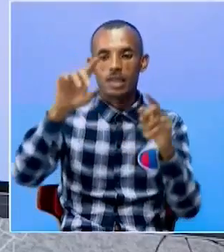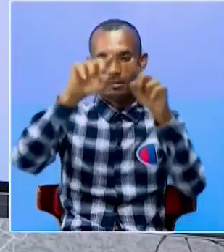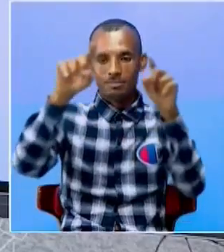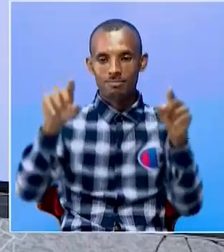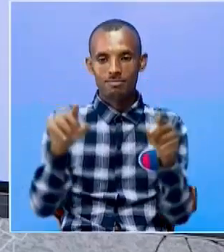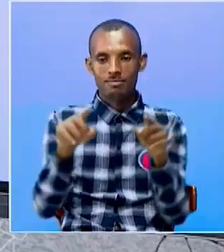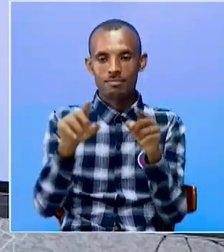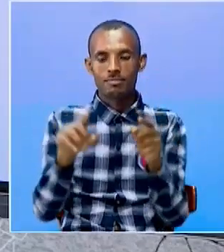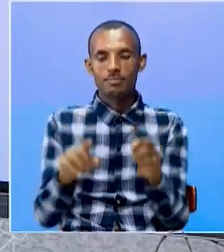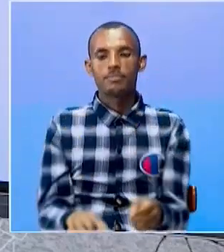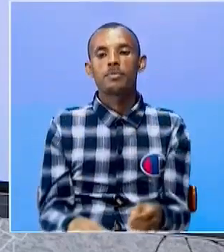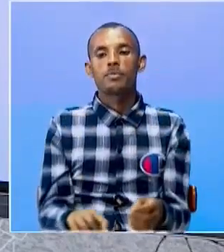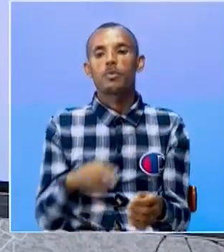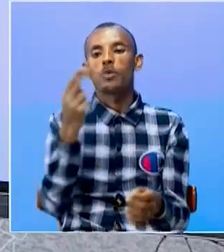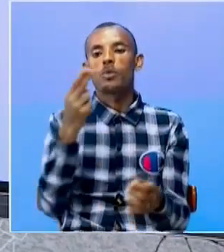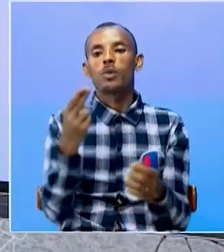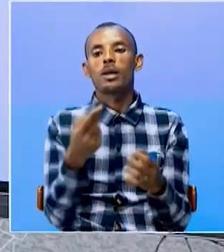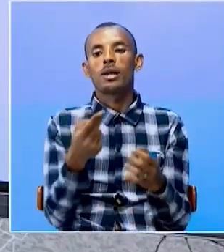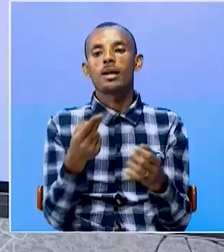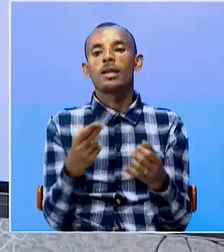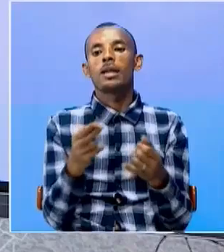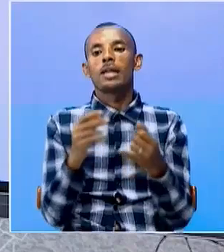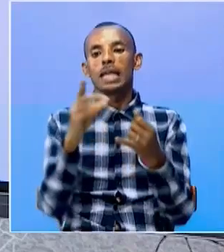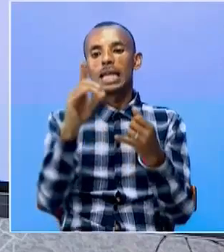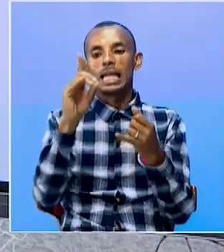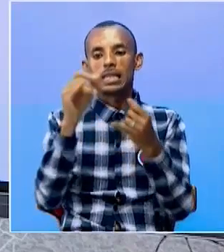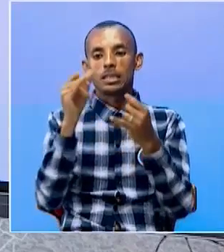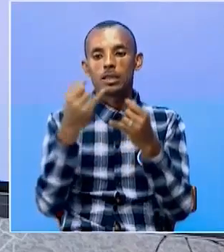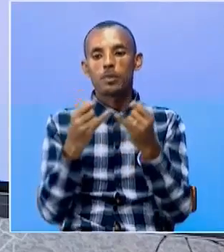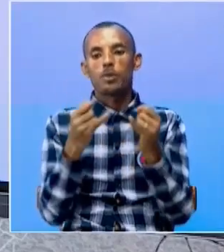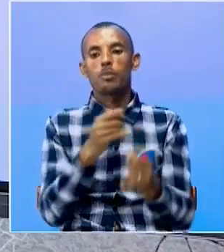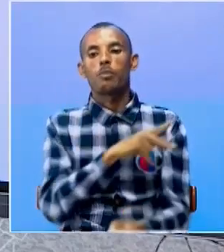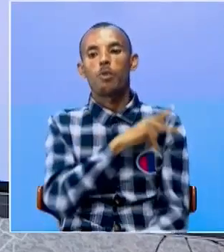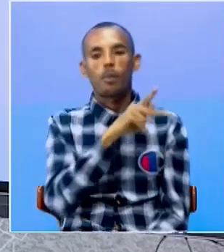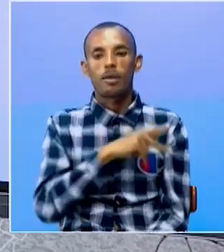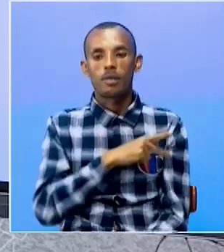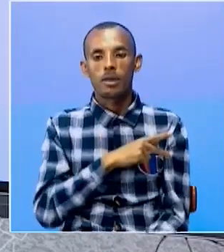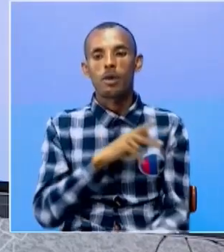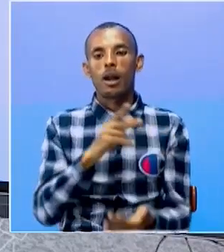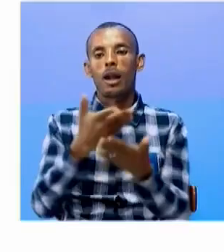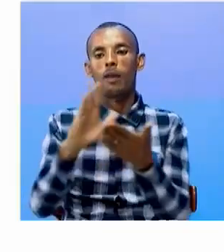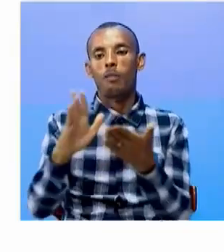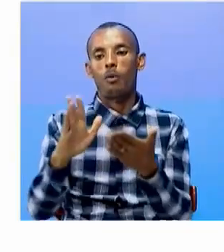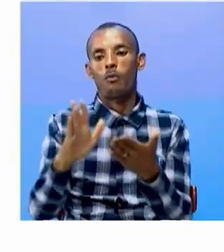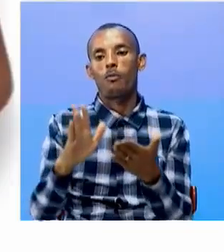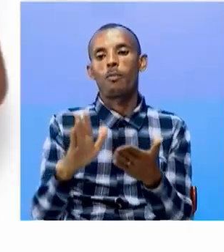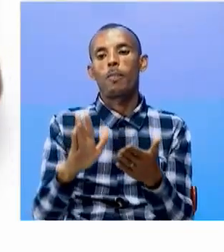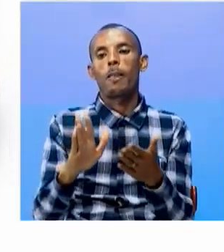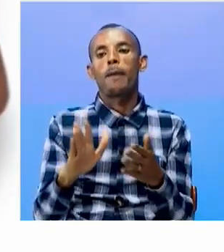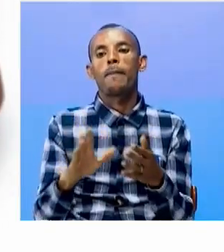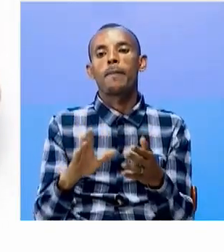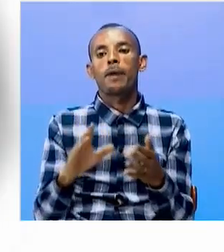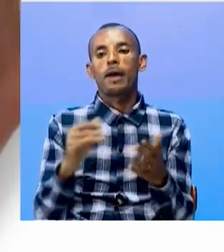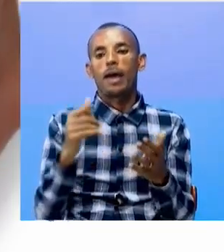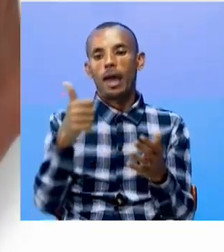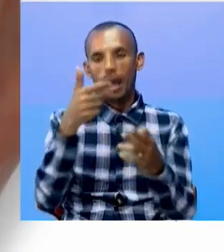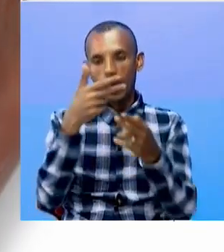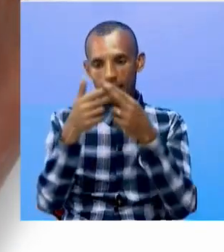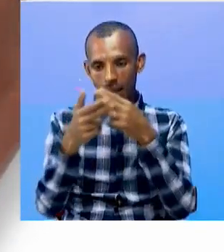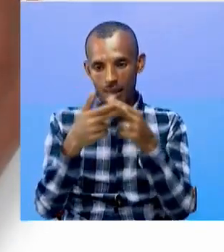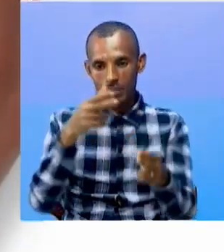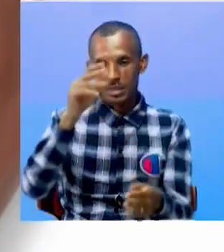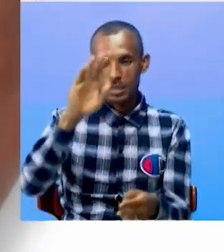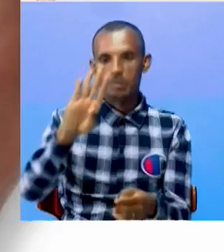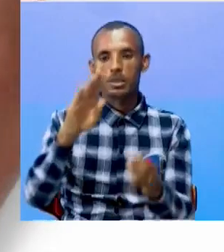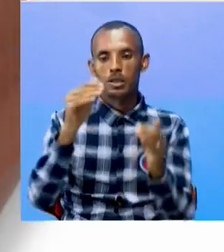distributive property, you can remove the bracket. So here this becomes A times B, it's